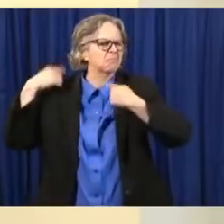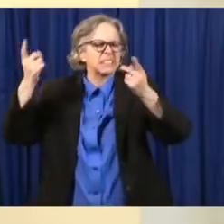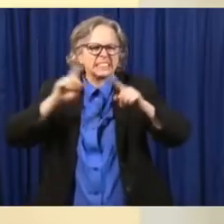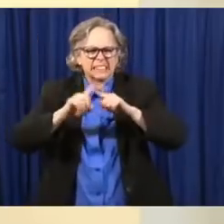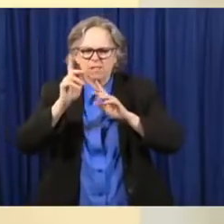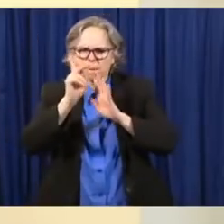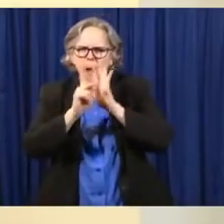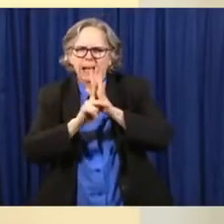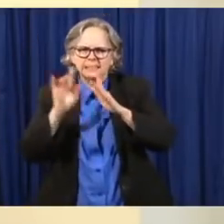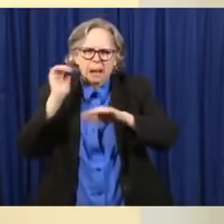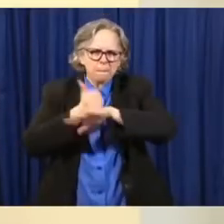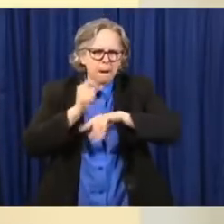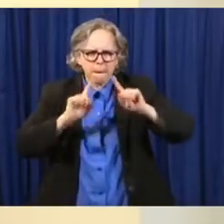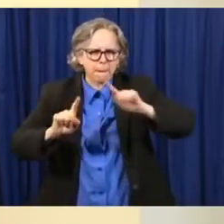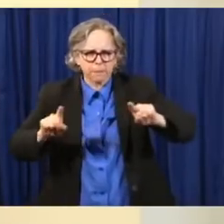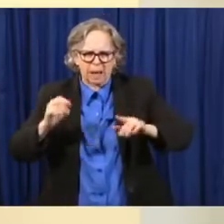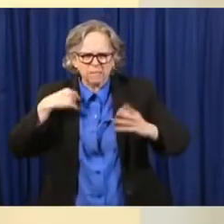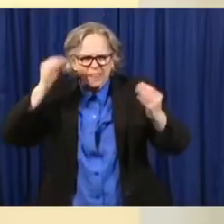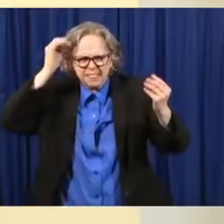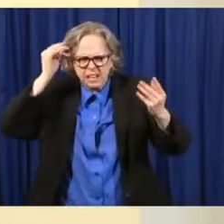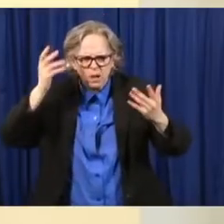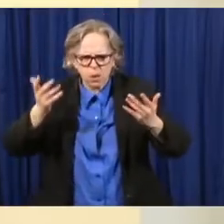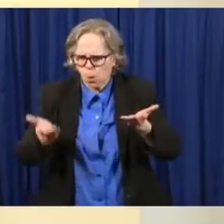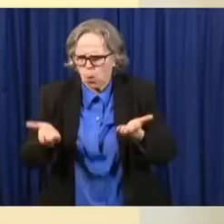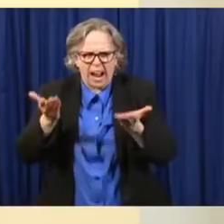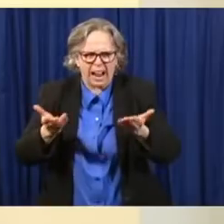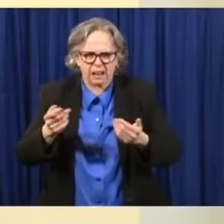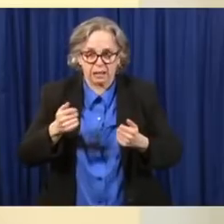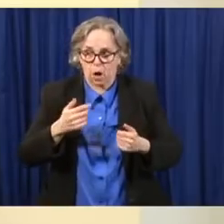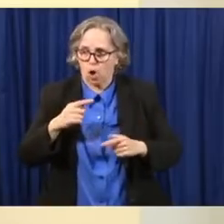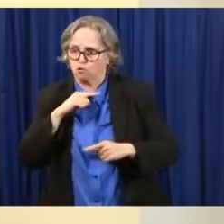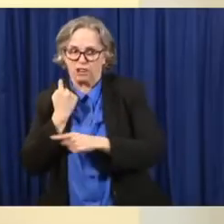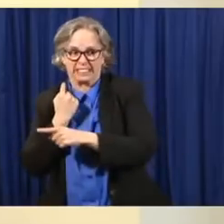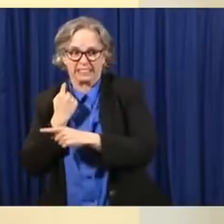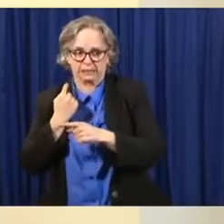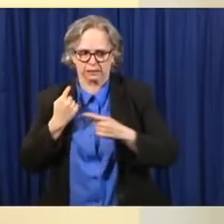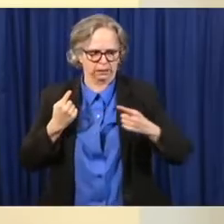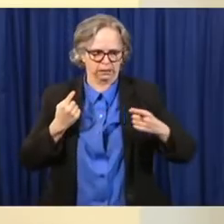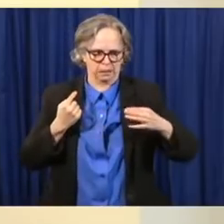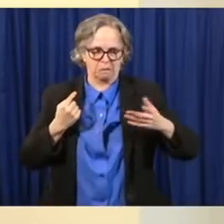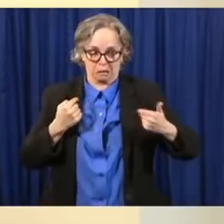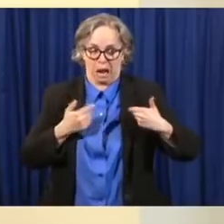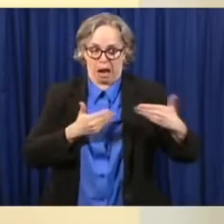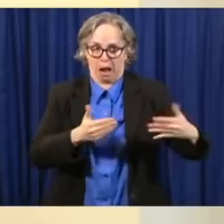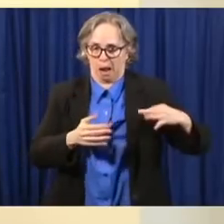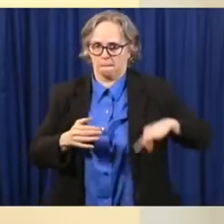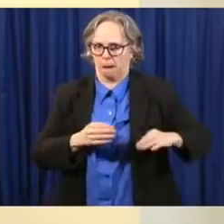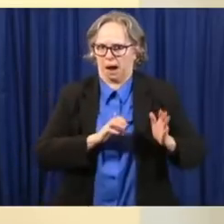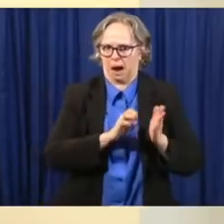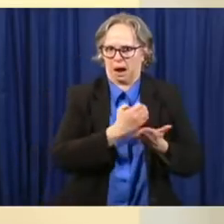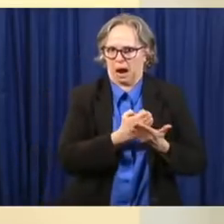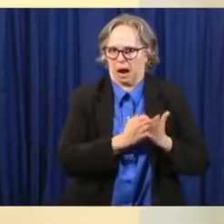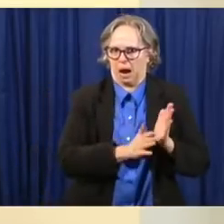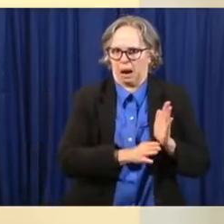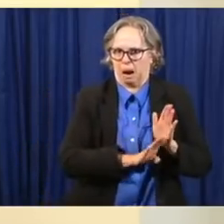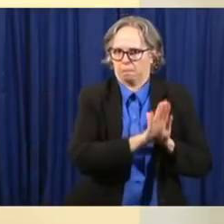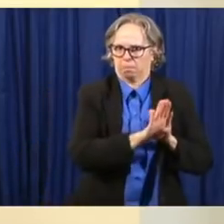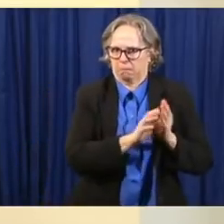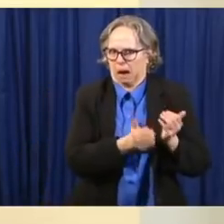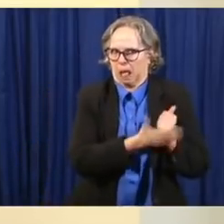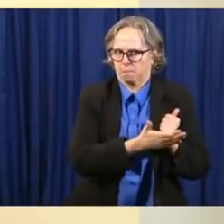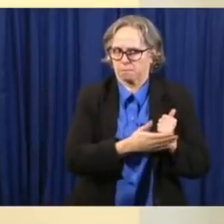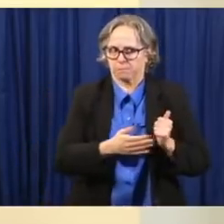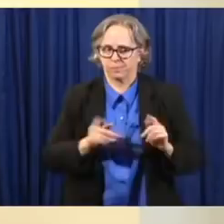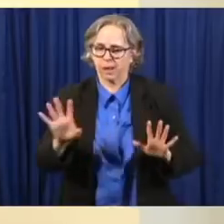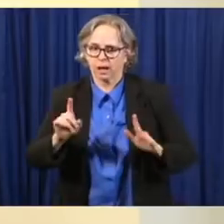weigh risk and benefit. And what you want to do as you start back out into